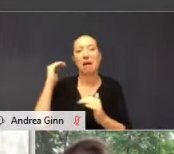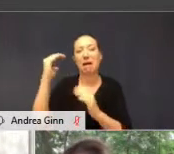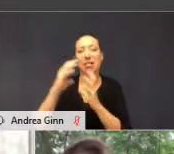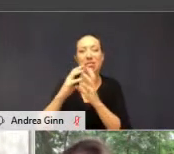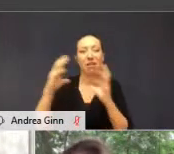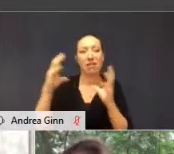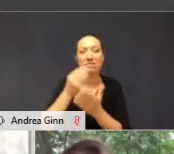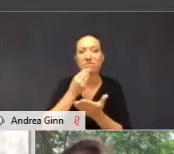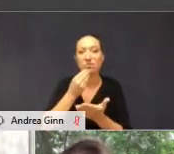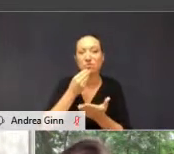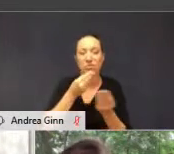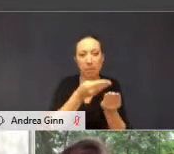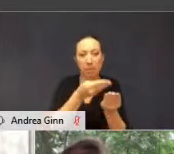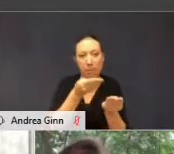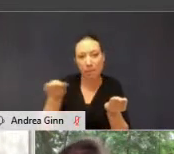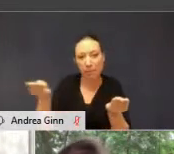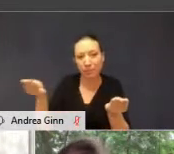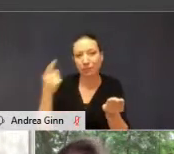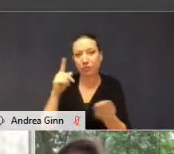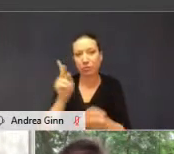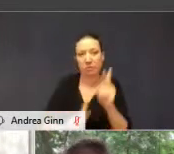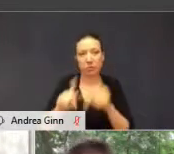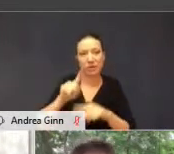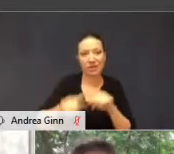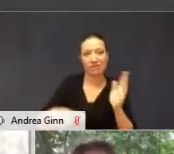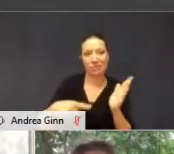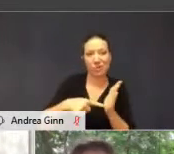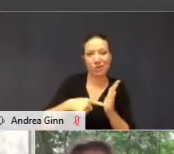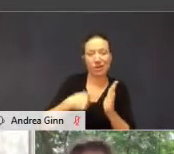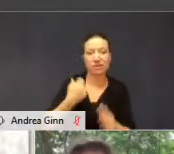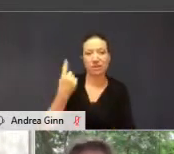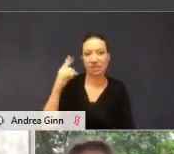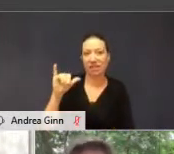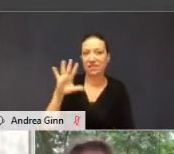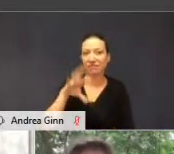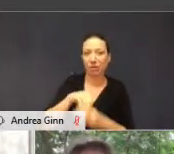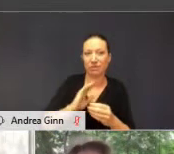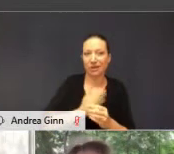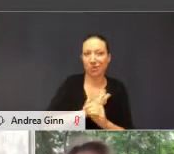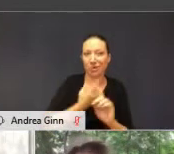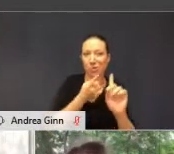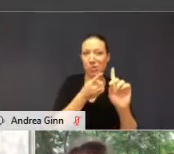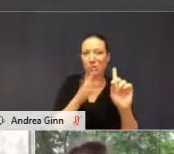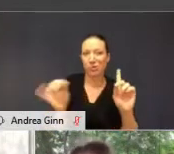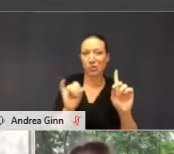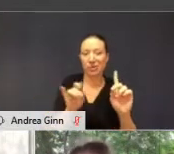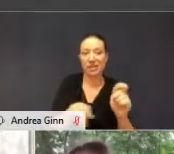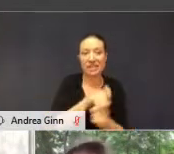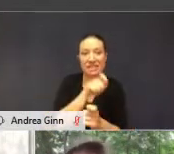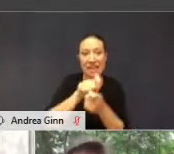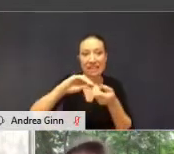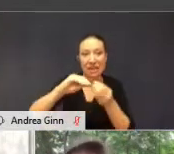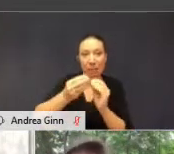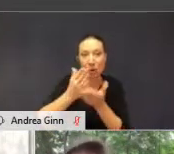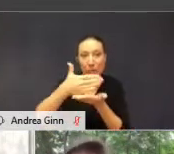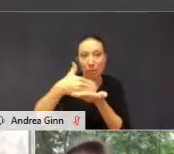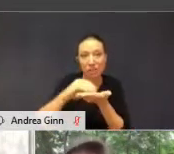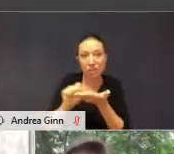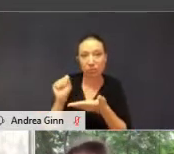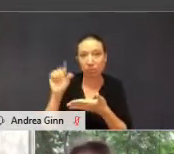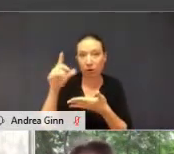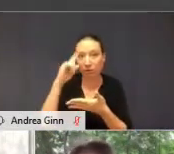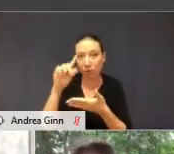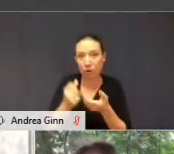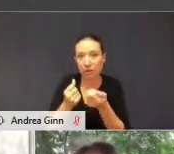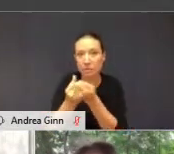it. And we get that that's part of our mission as well. I can't give you an exact number about what's in the budget we submitted,